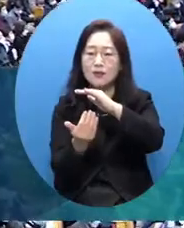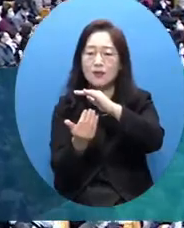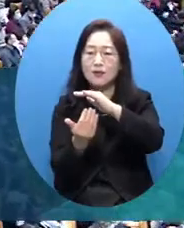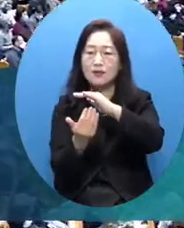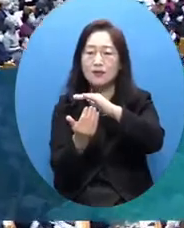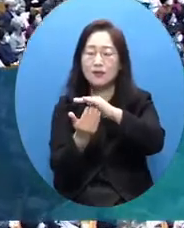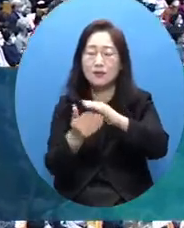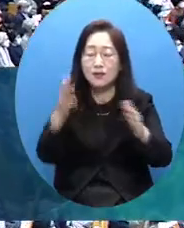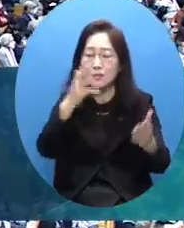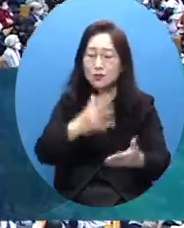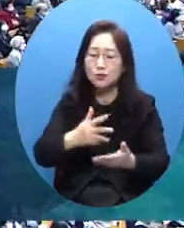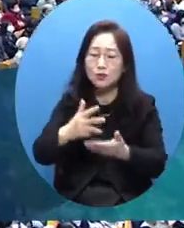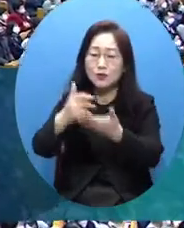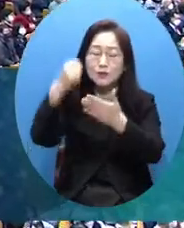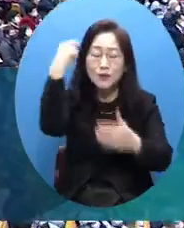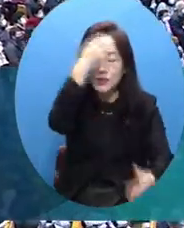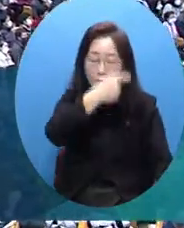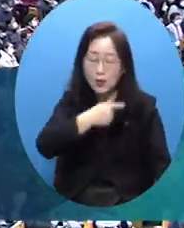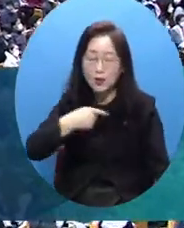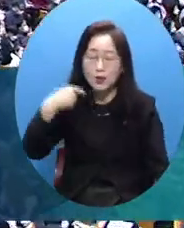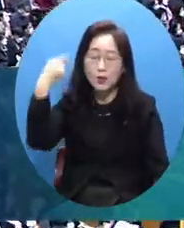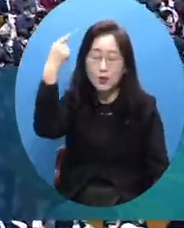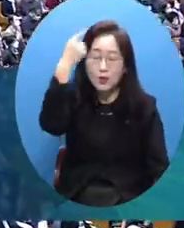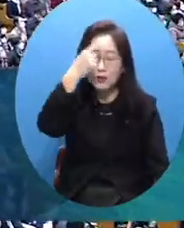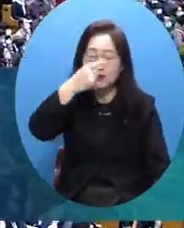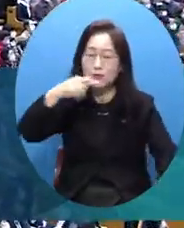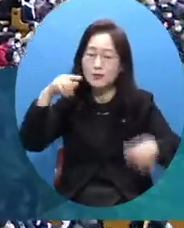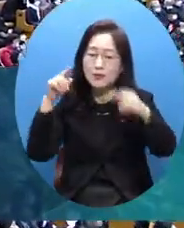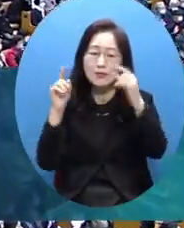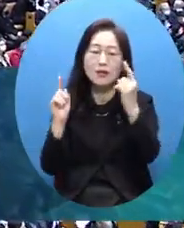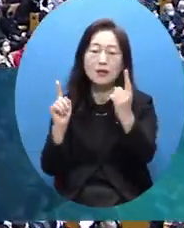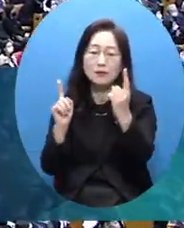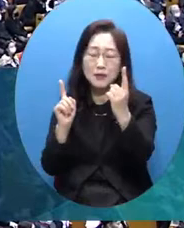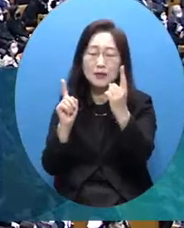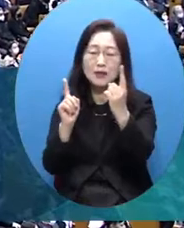and I know that my dream will come true